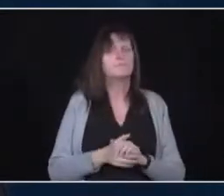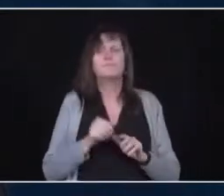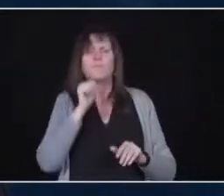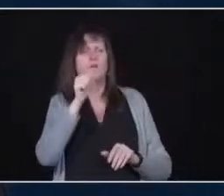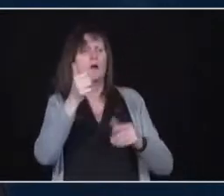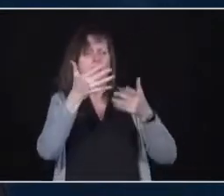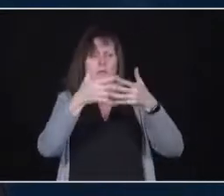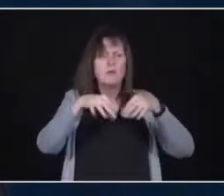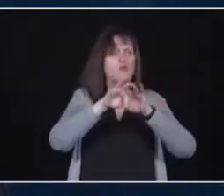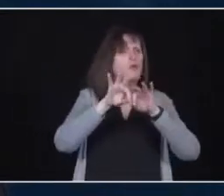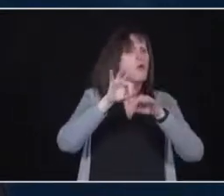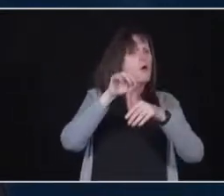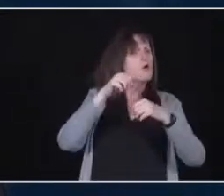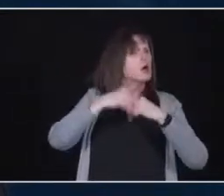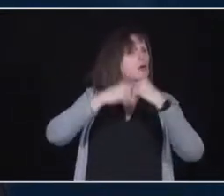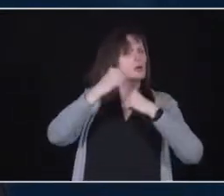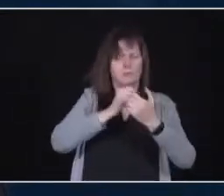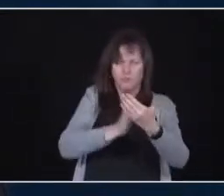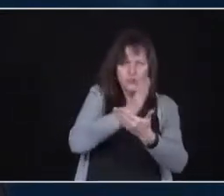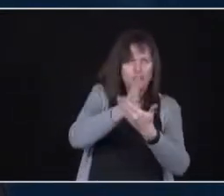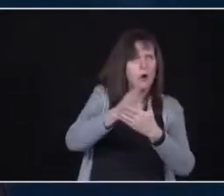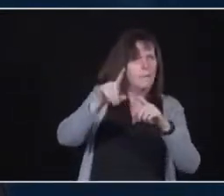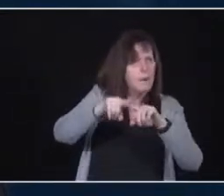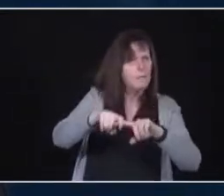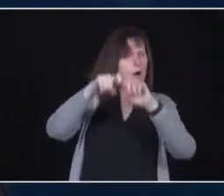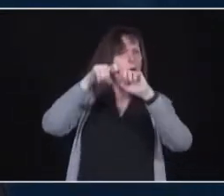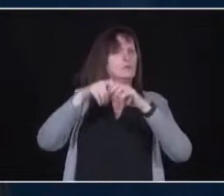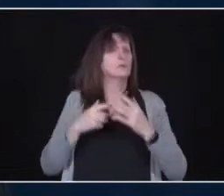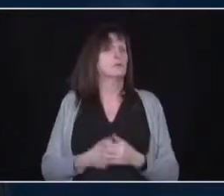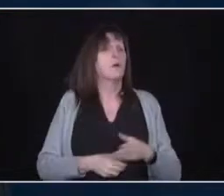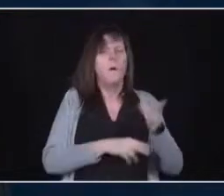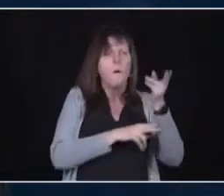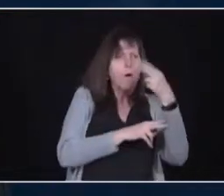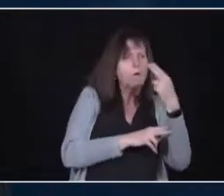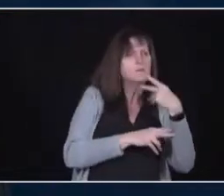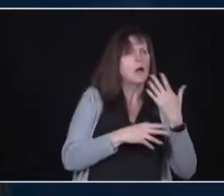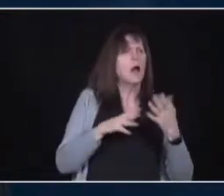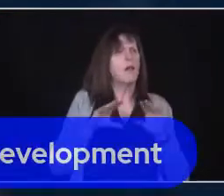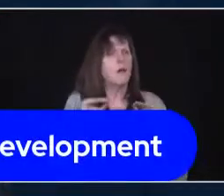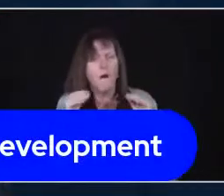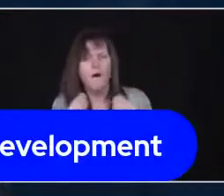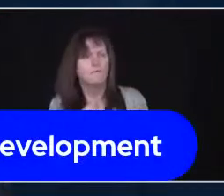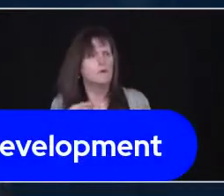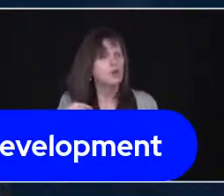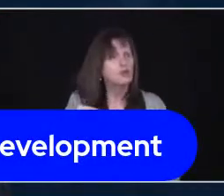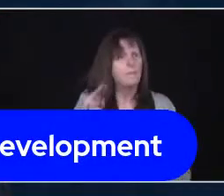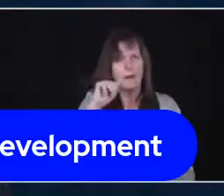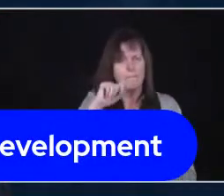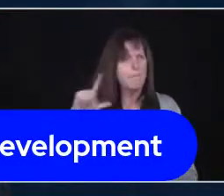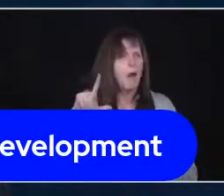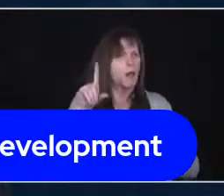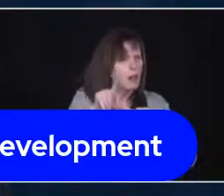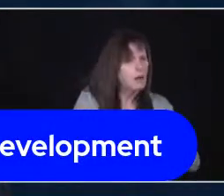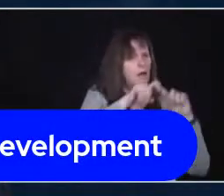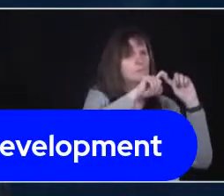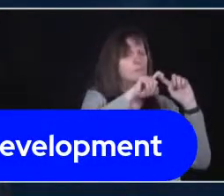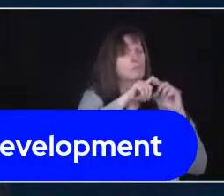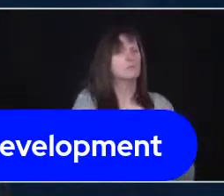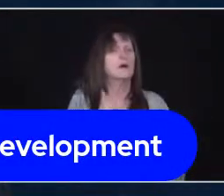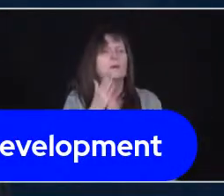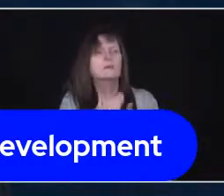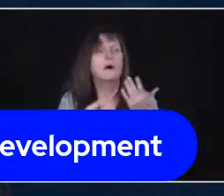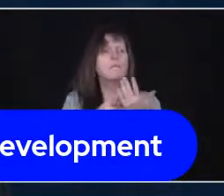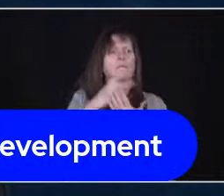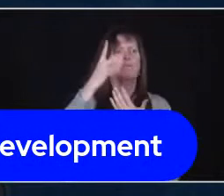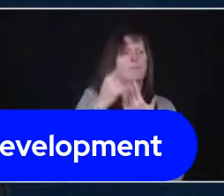shopping malls, hotels, and office towers. However, there are still projects that are critical to our health, like building